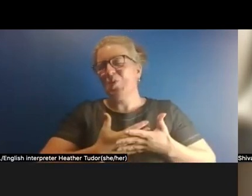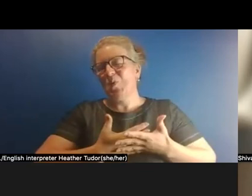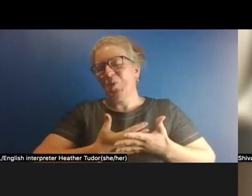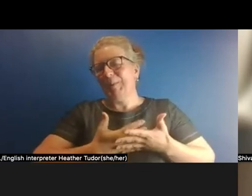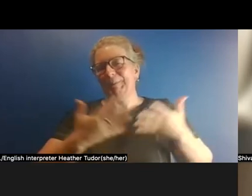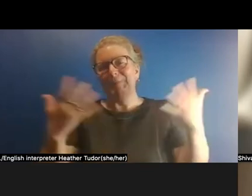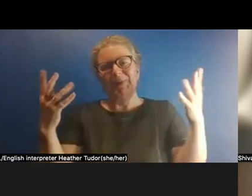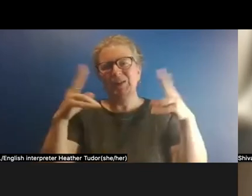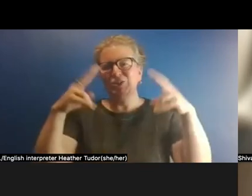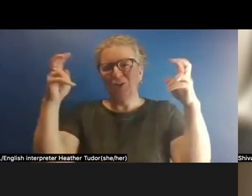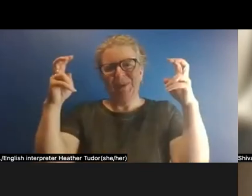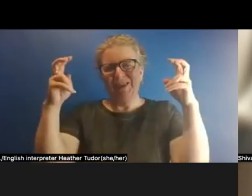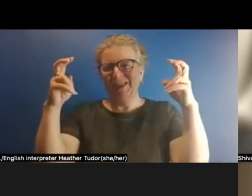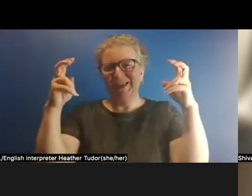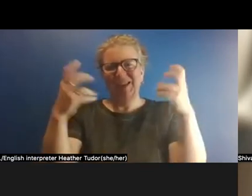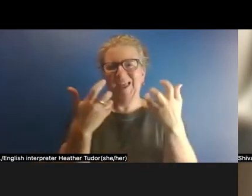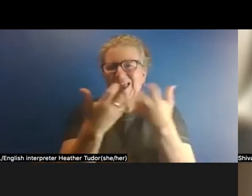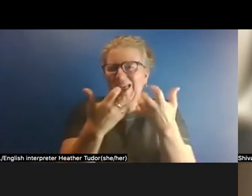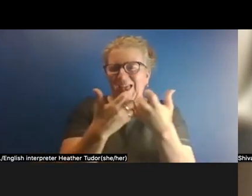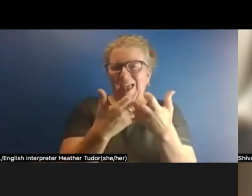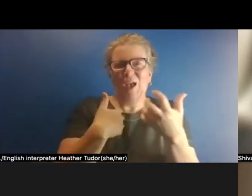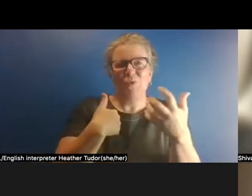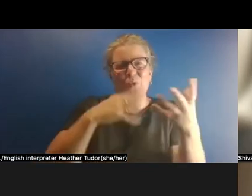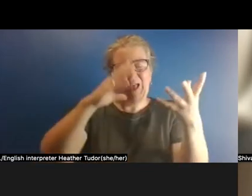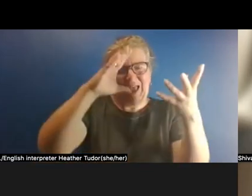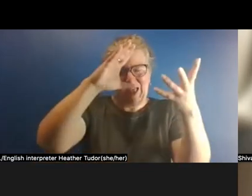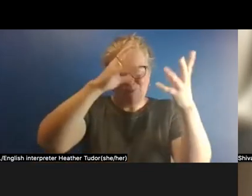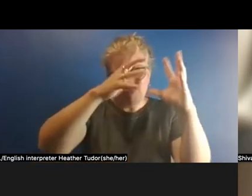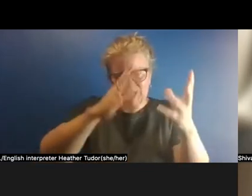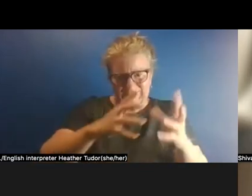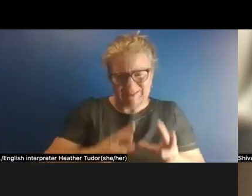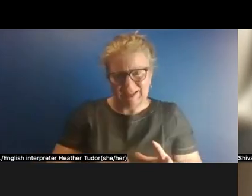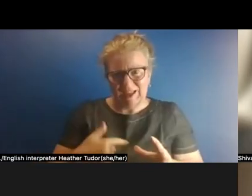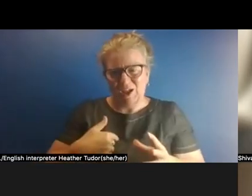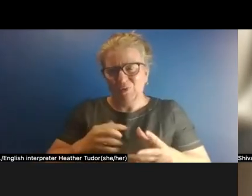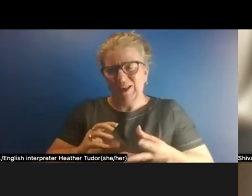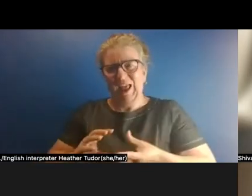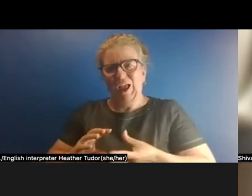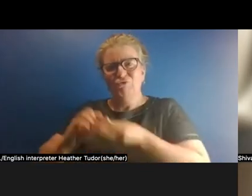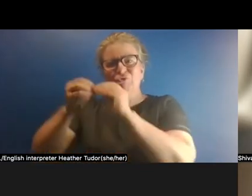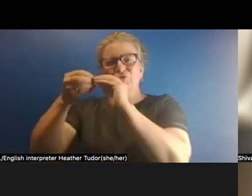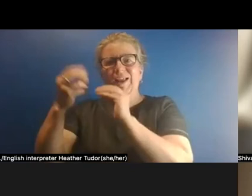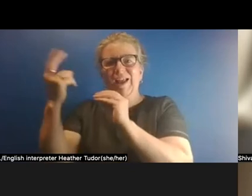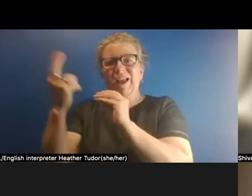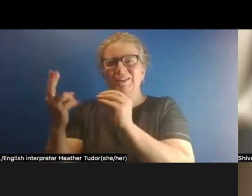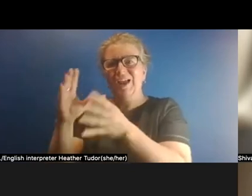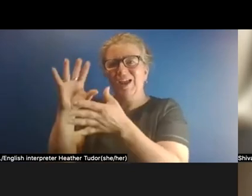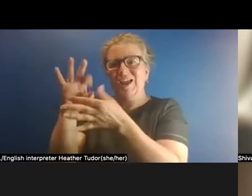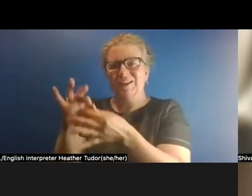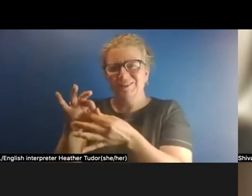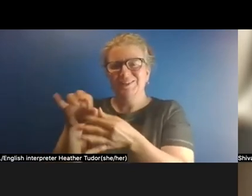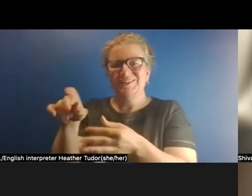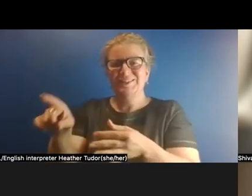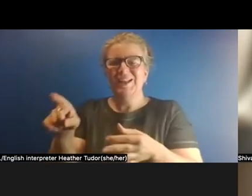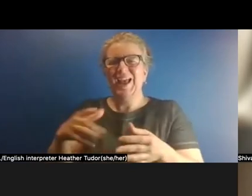and like being able to express it in sort of a creative way, and also it not being such a overbearing, like